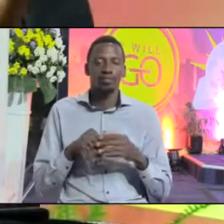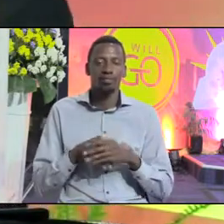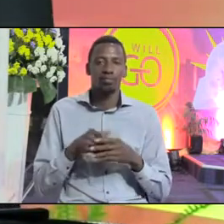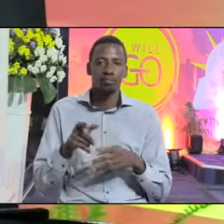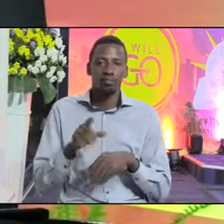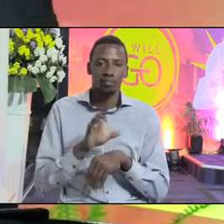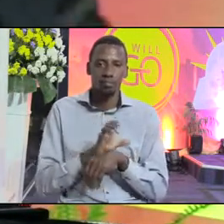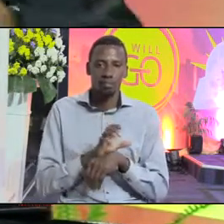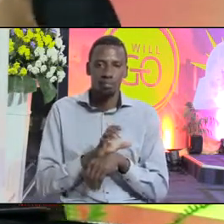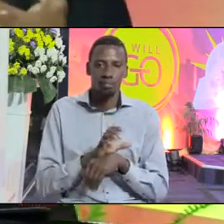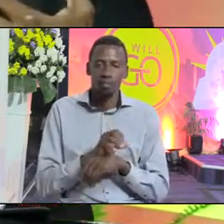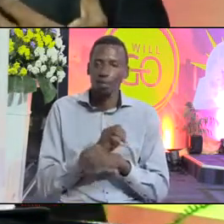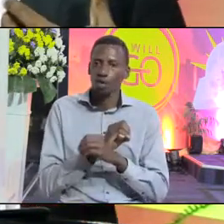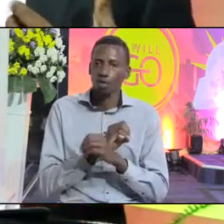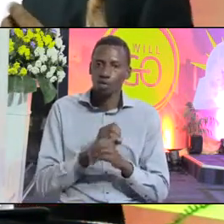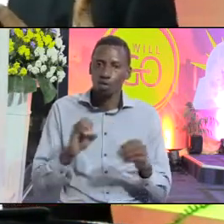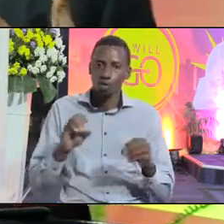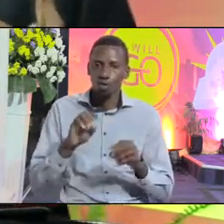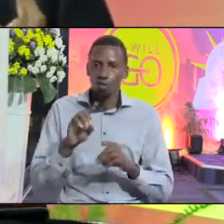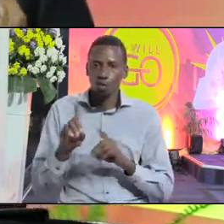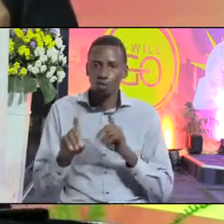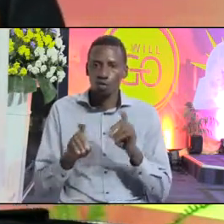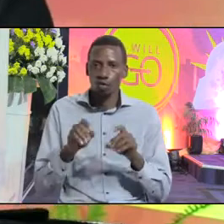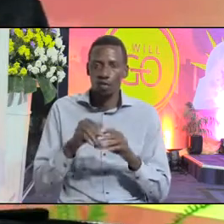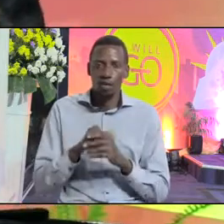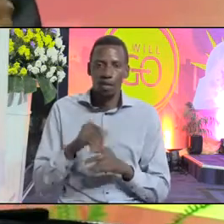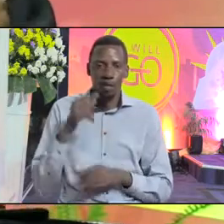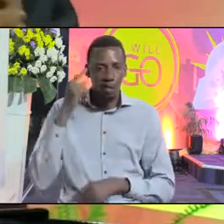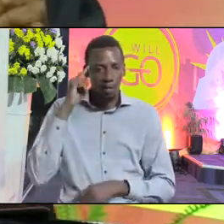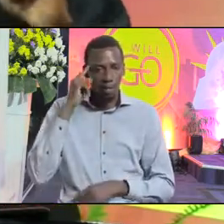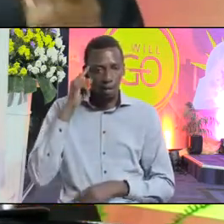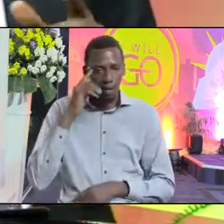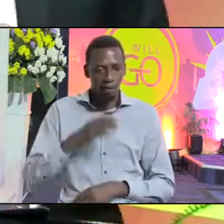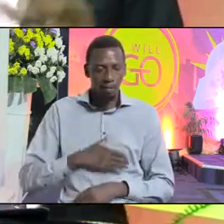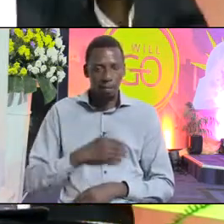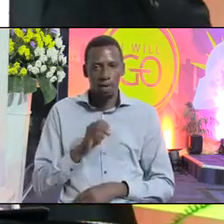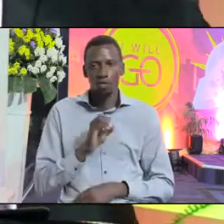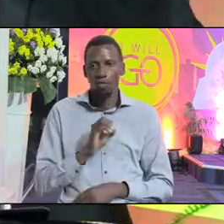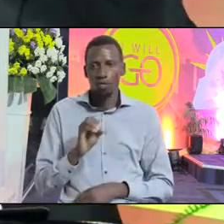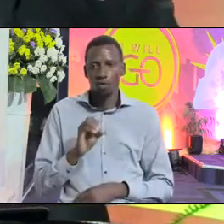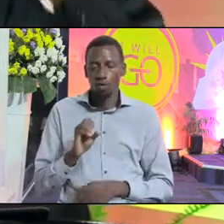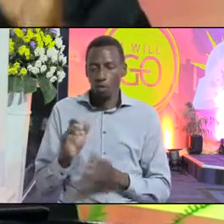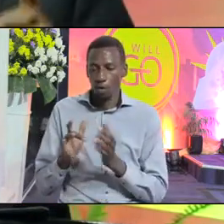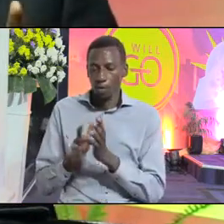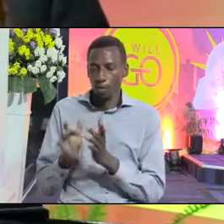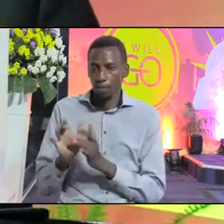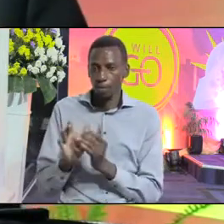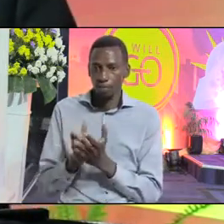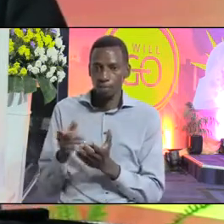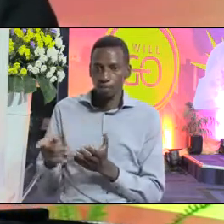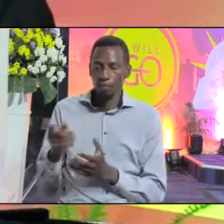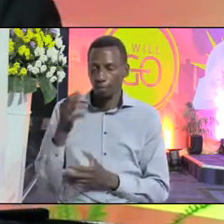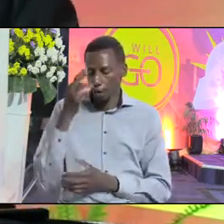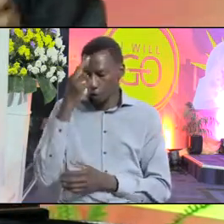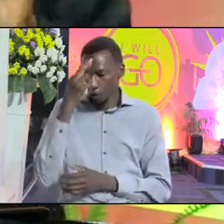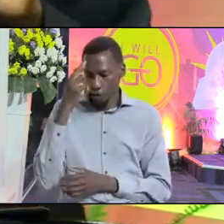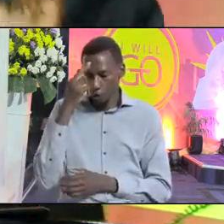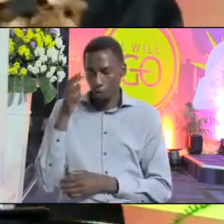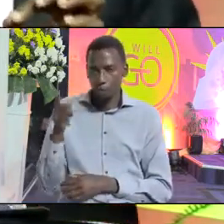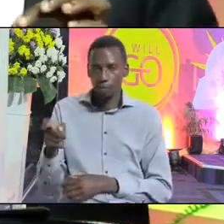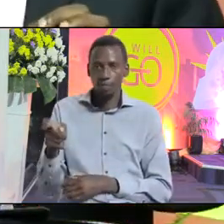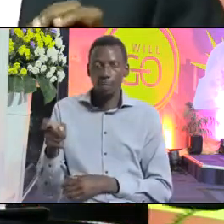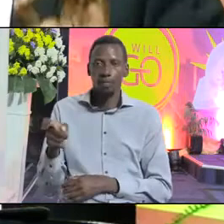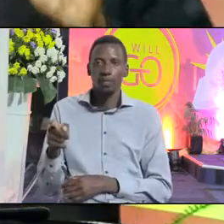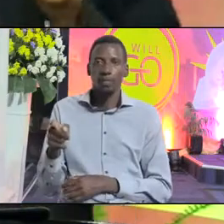there's no question in my mind that the book of Romans stands at